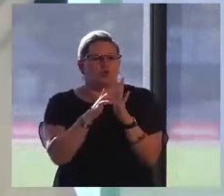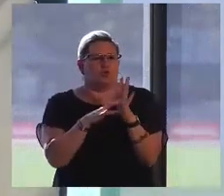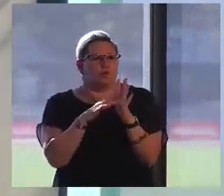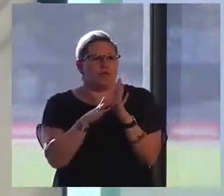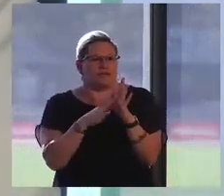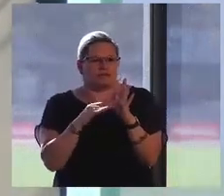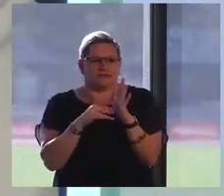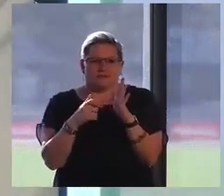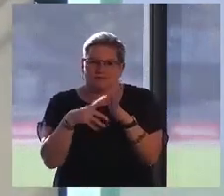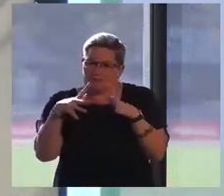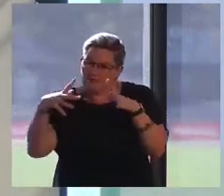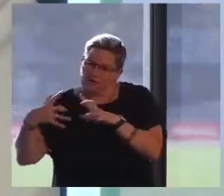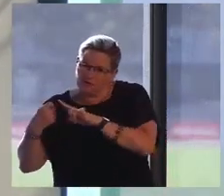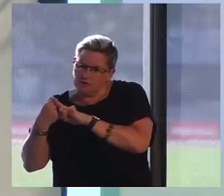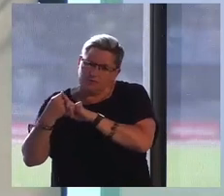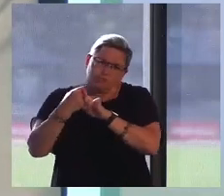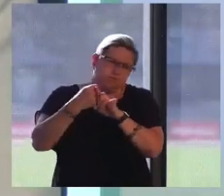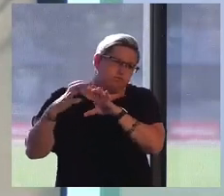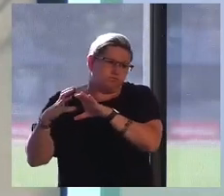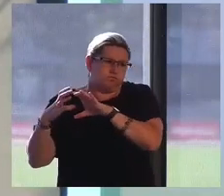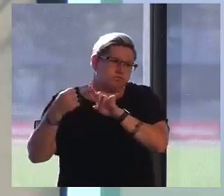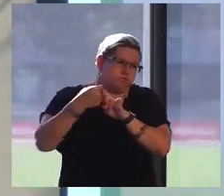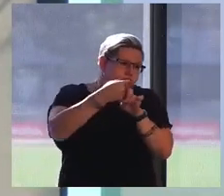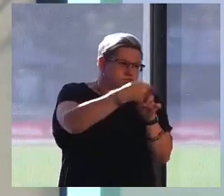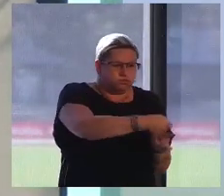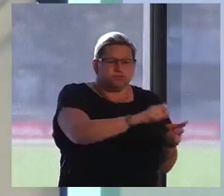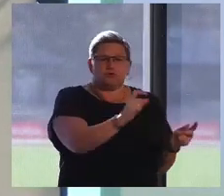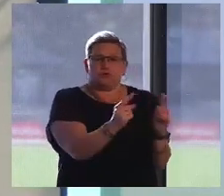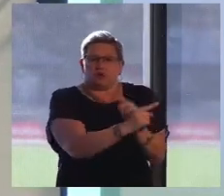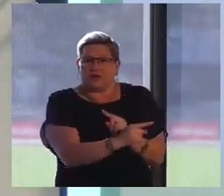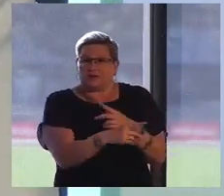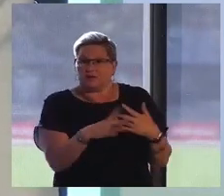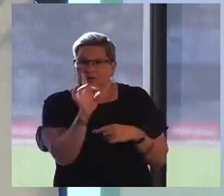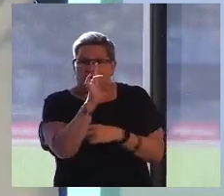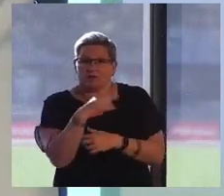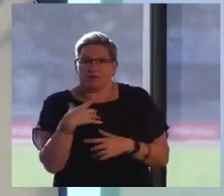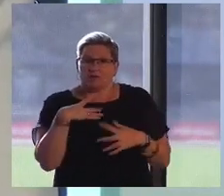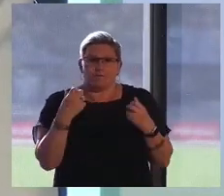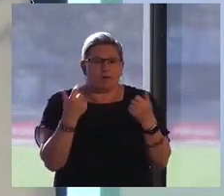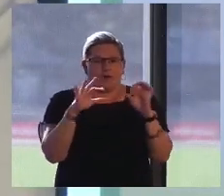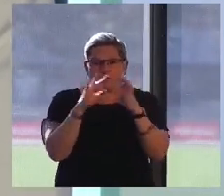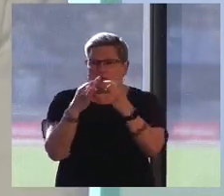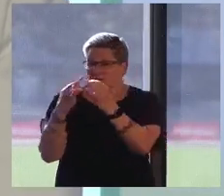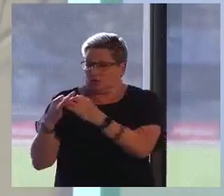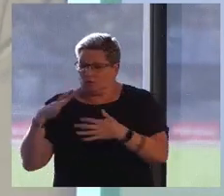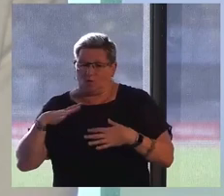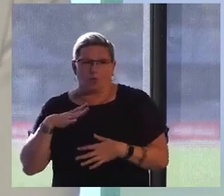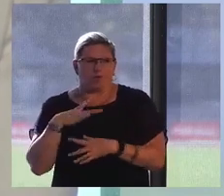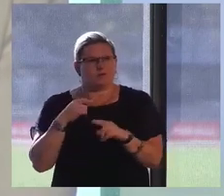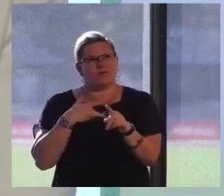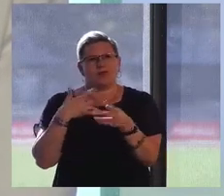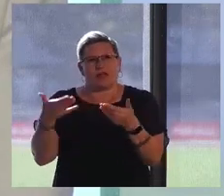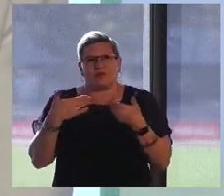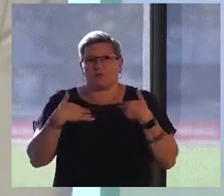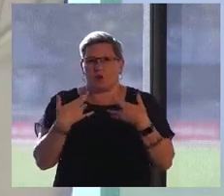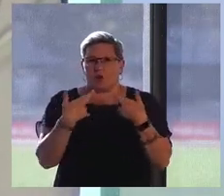any previous effort. So I think all of those things give me a lot of hope. And probably the last one